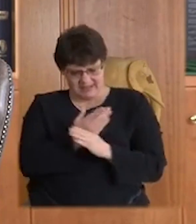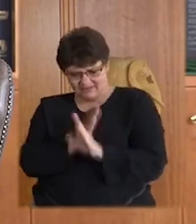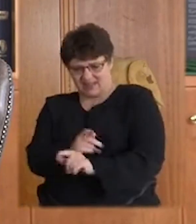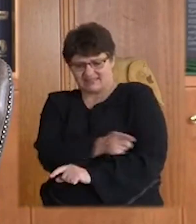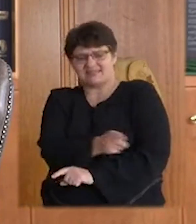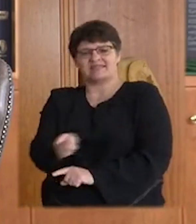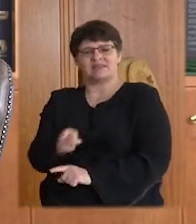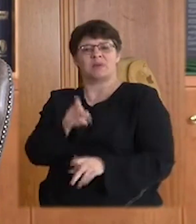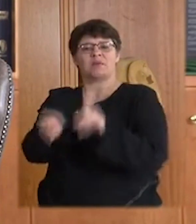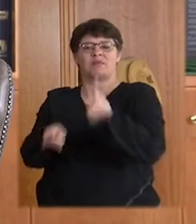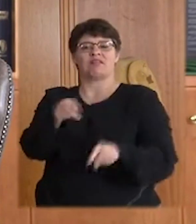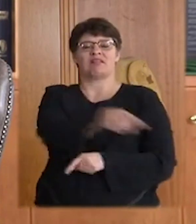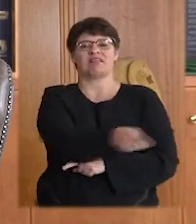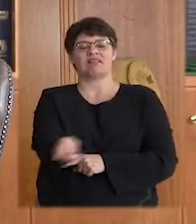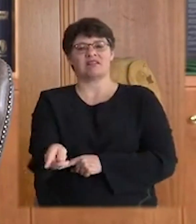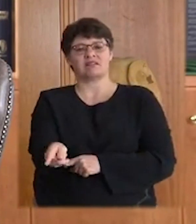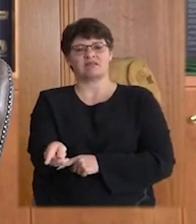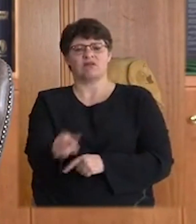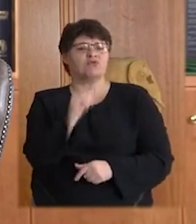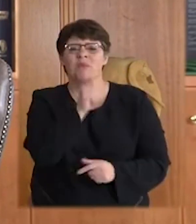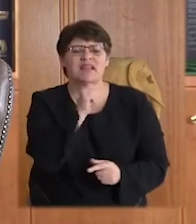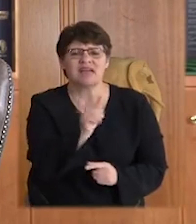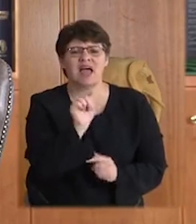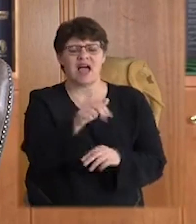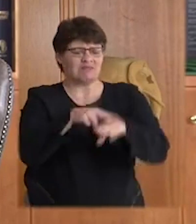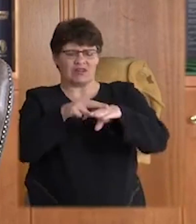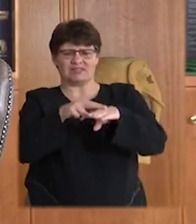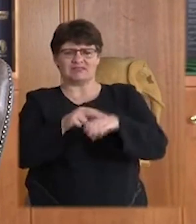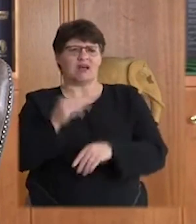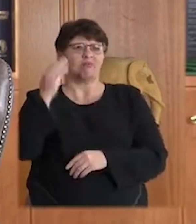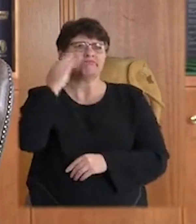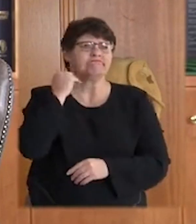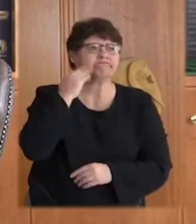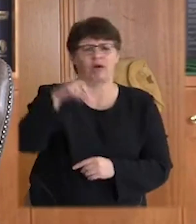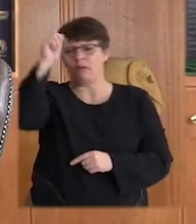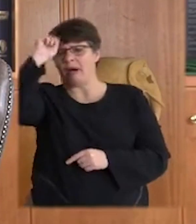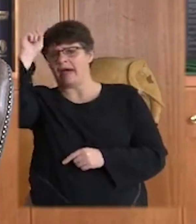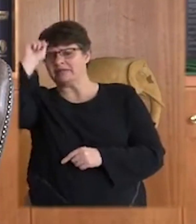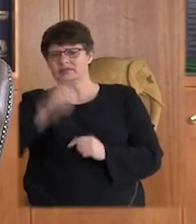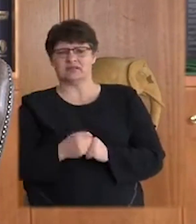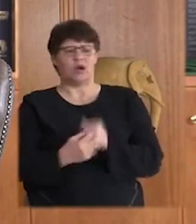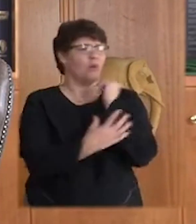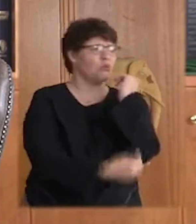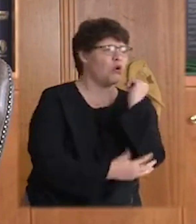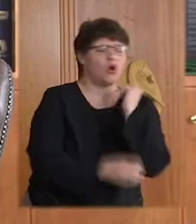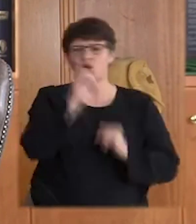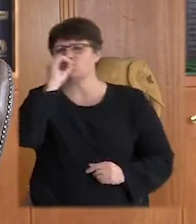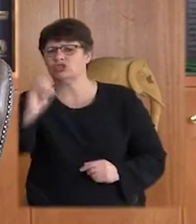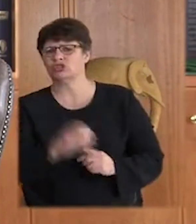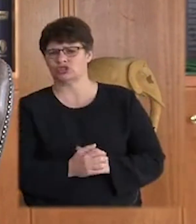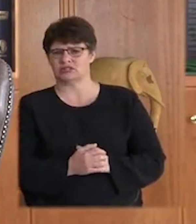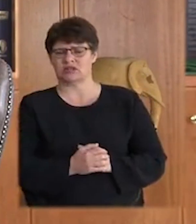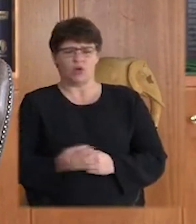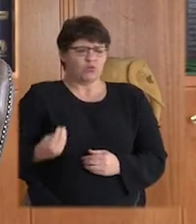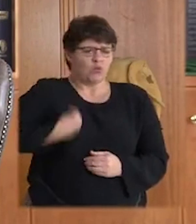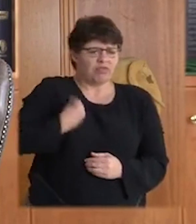great country, be they black or white, rich or poor, young or